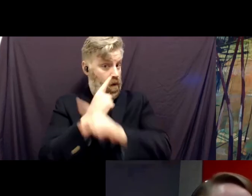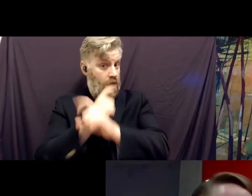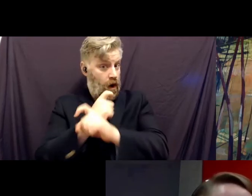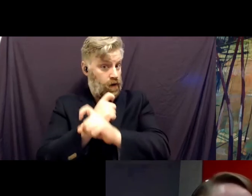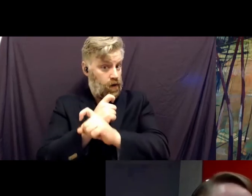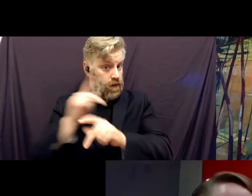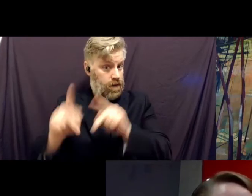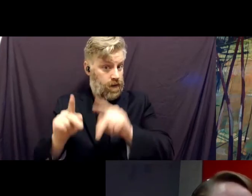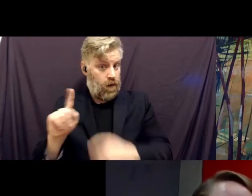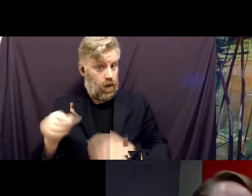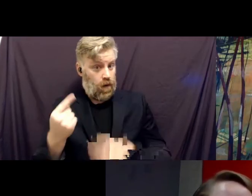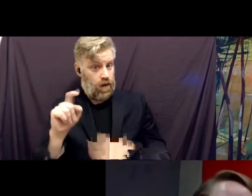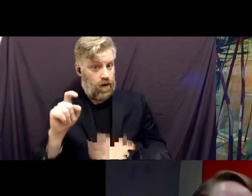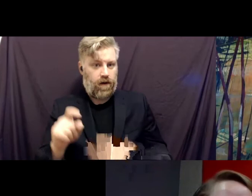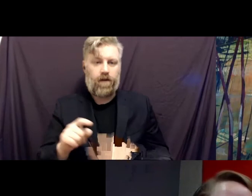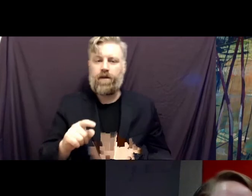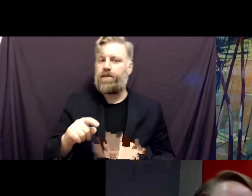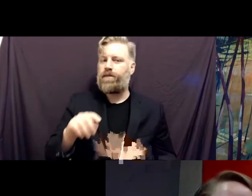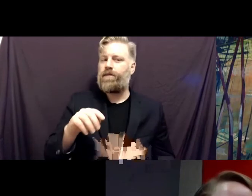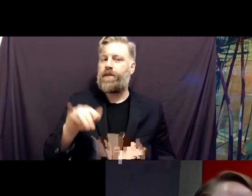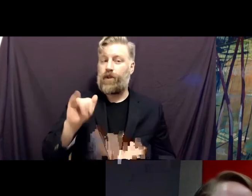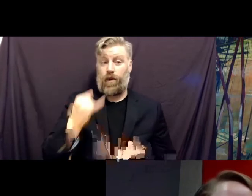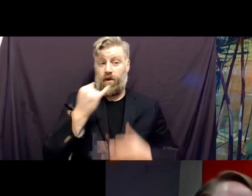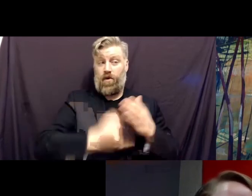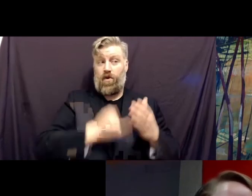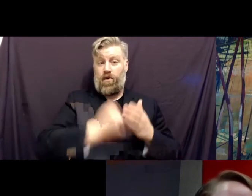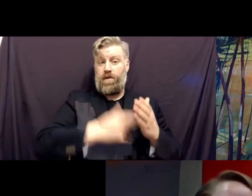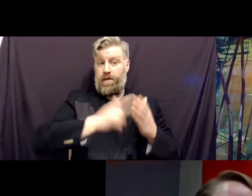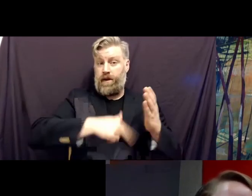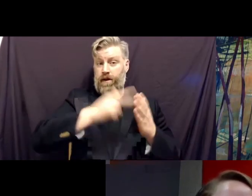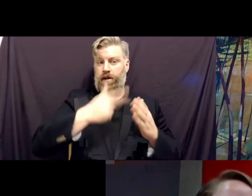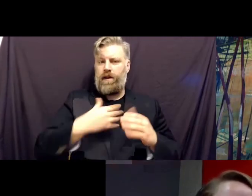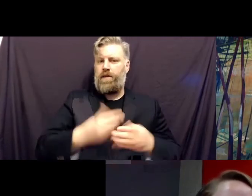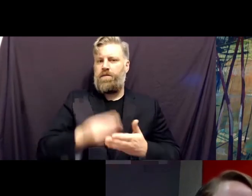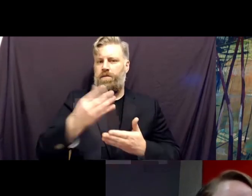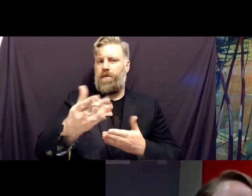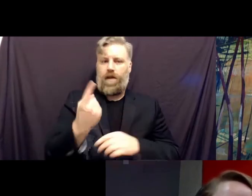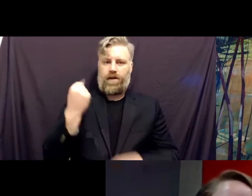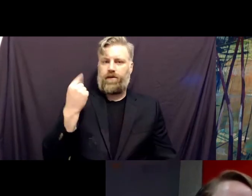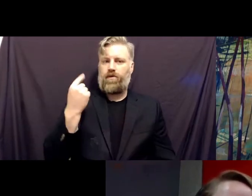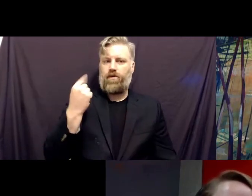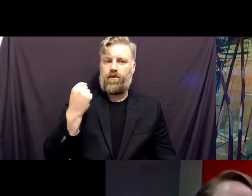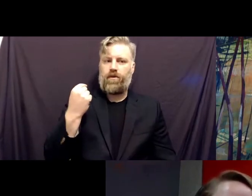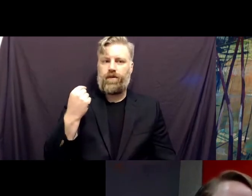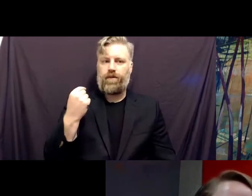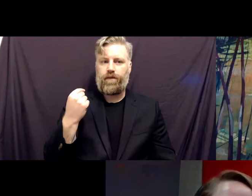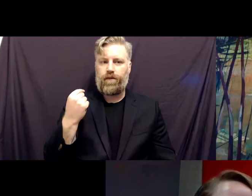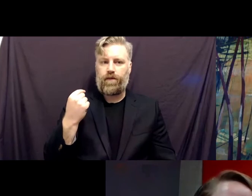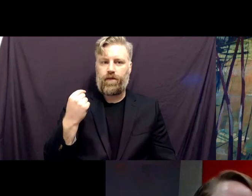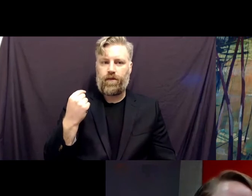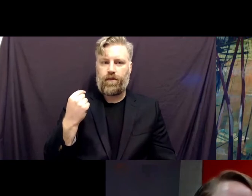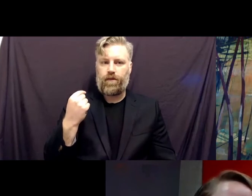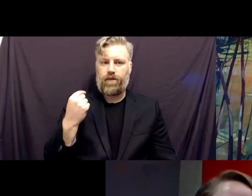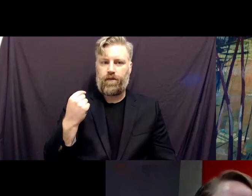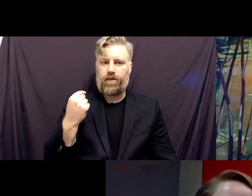is an artwork I bought last year. No,